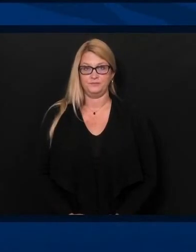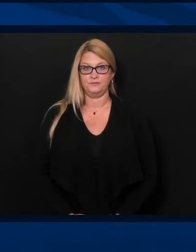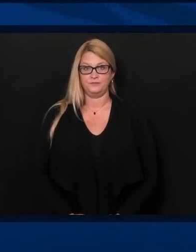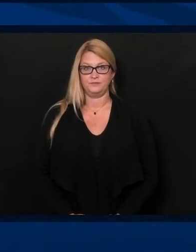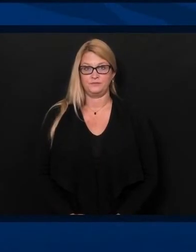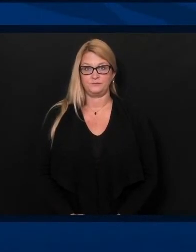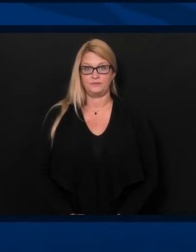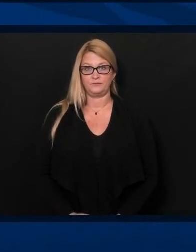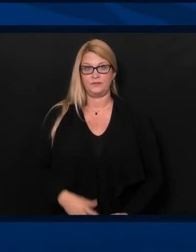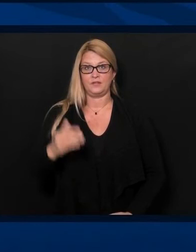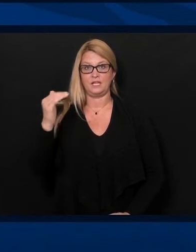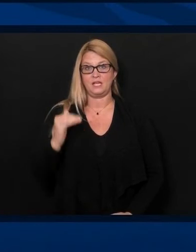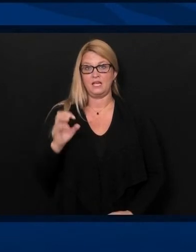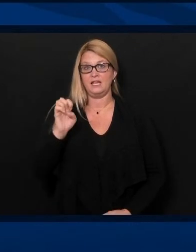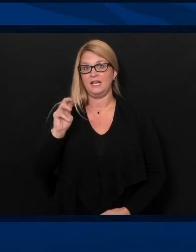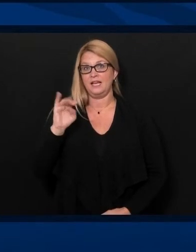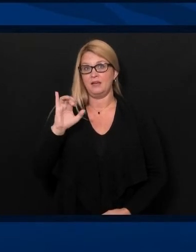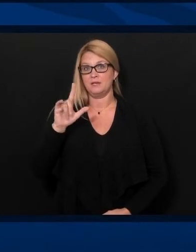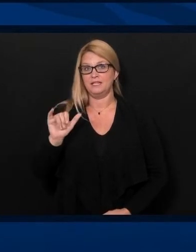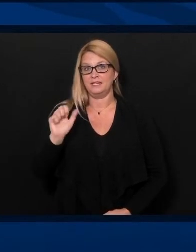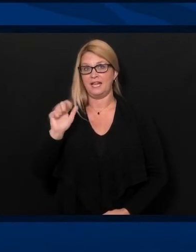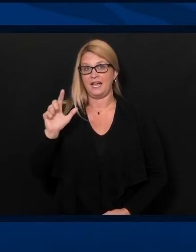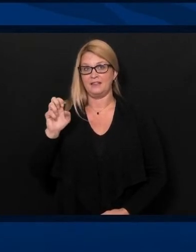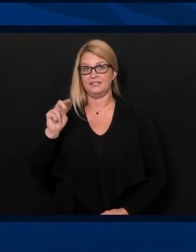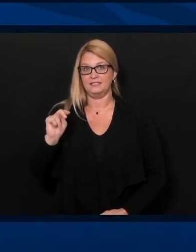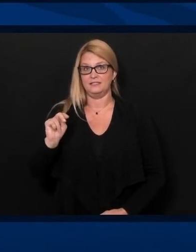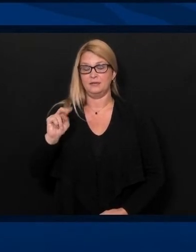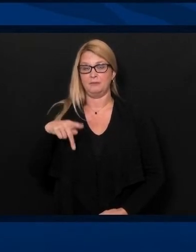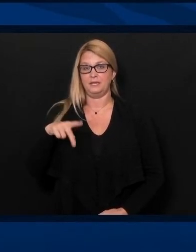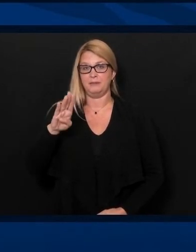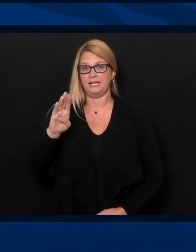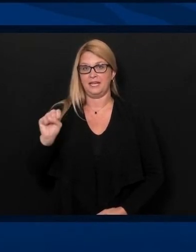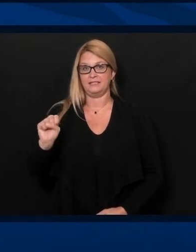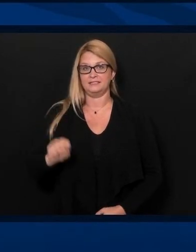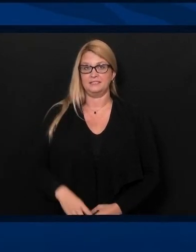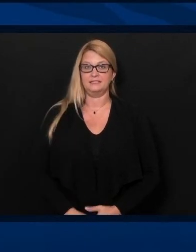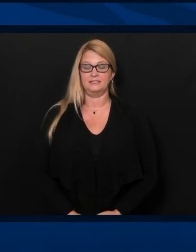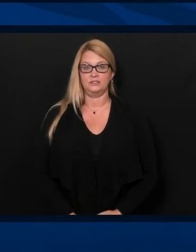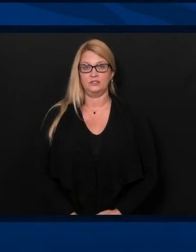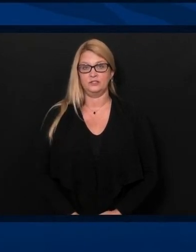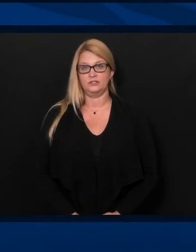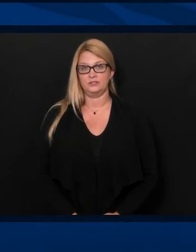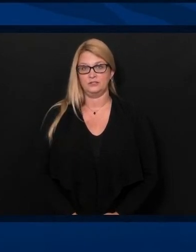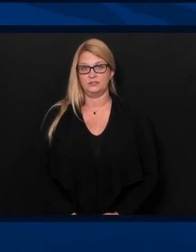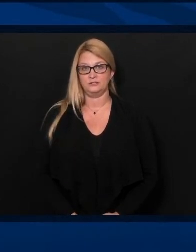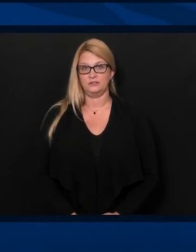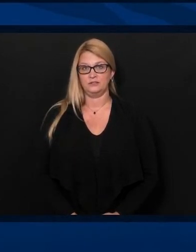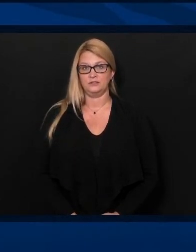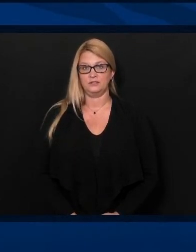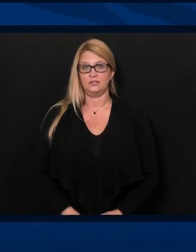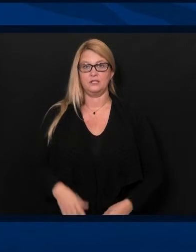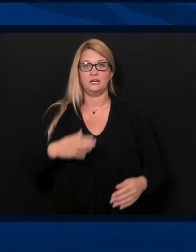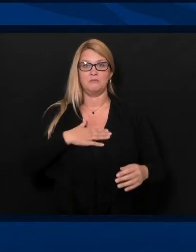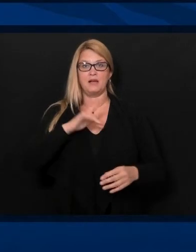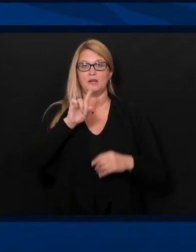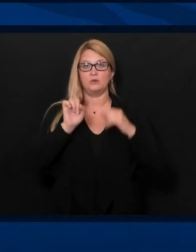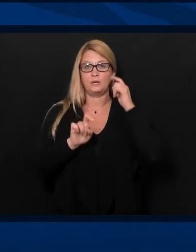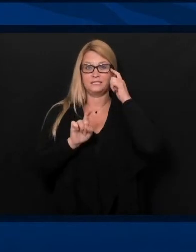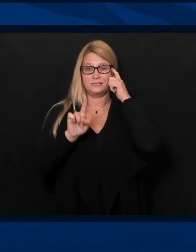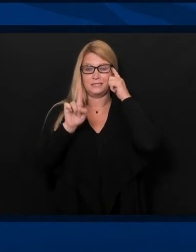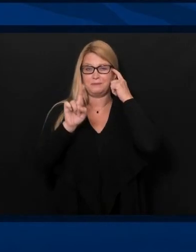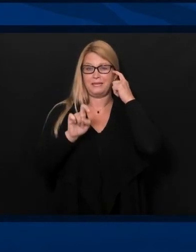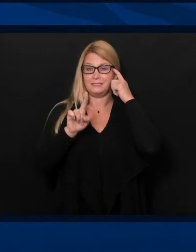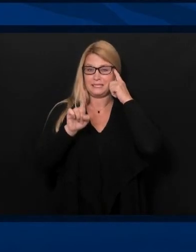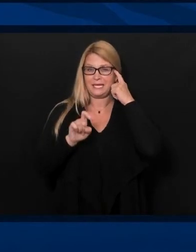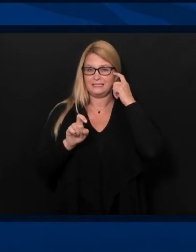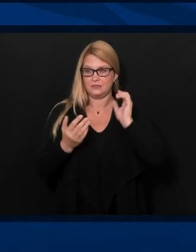Kimberly. Next, we'll go to Emily Allen with West Virginia Public Broadcasting. Hi there. My question is about testing in the higher ed again.